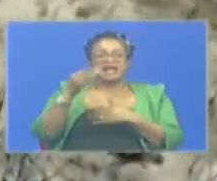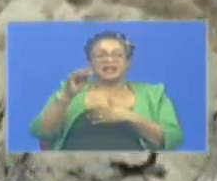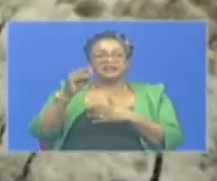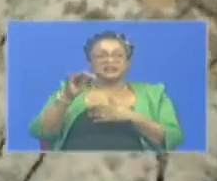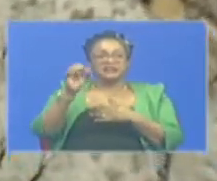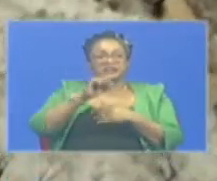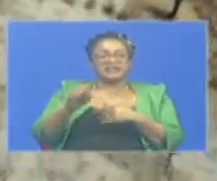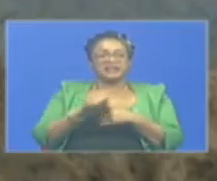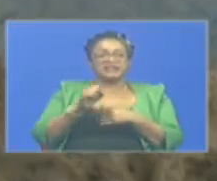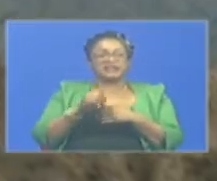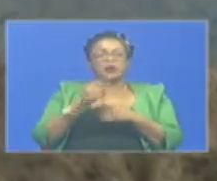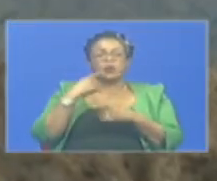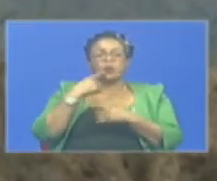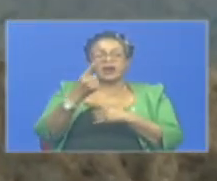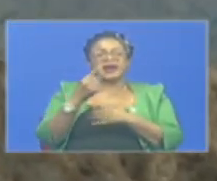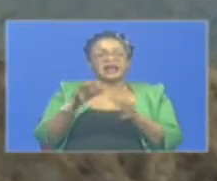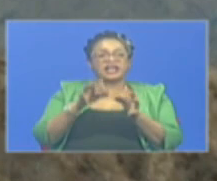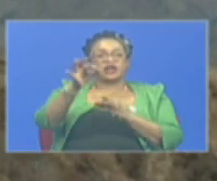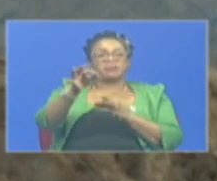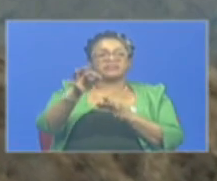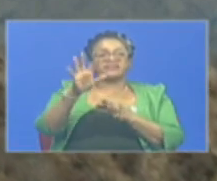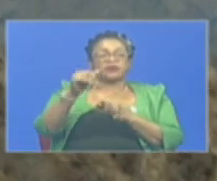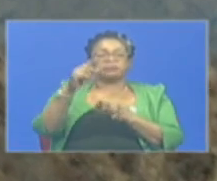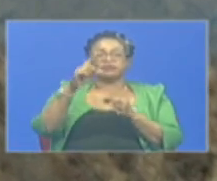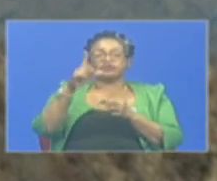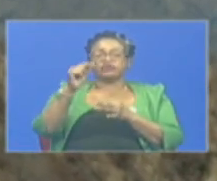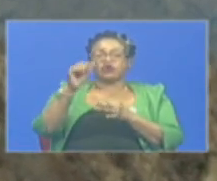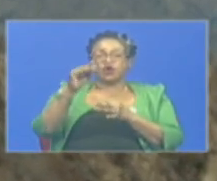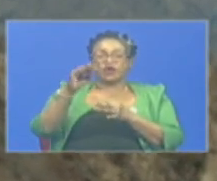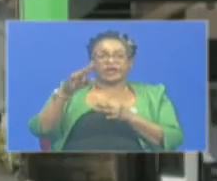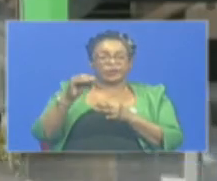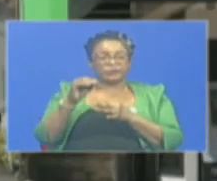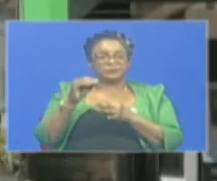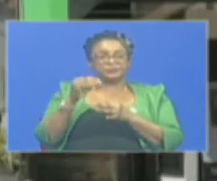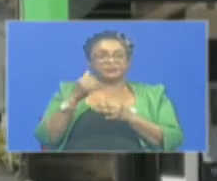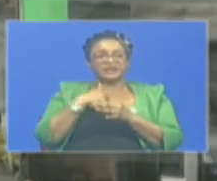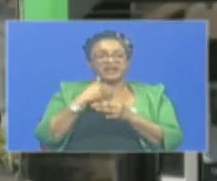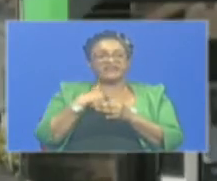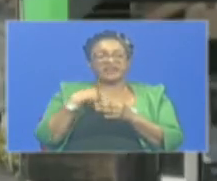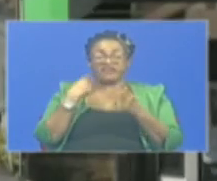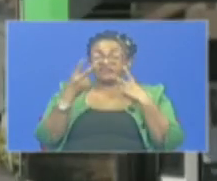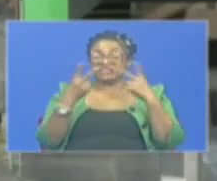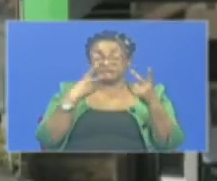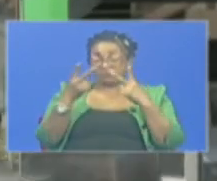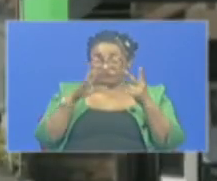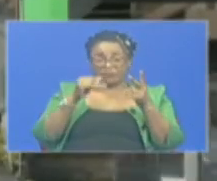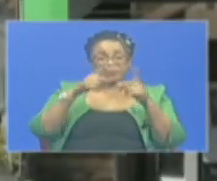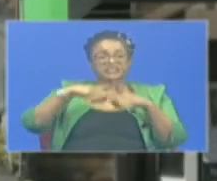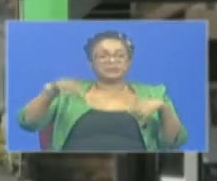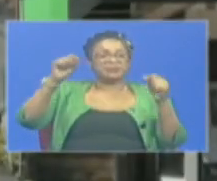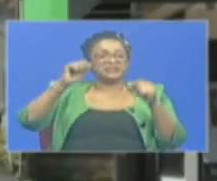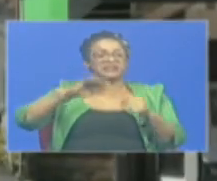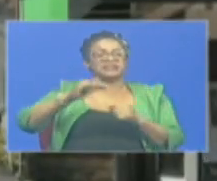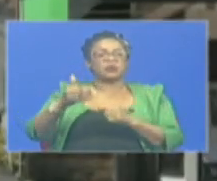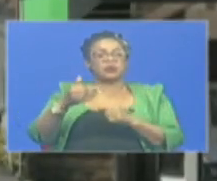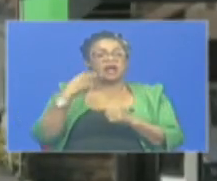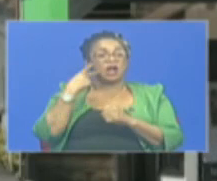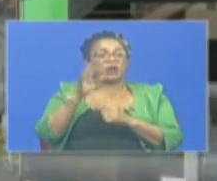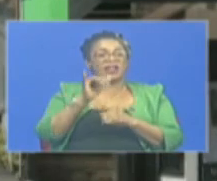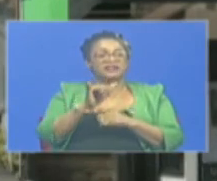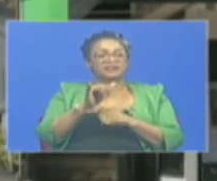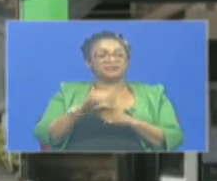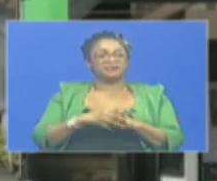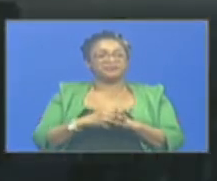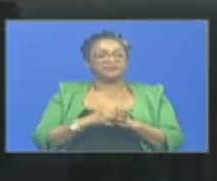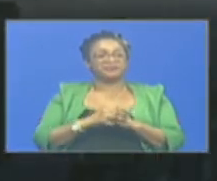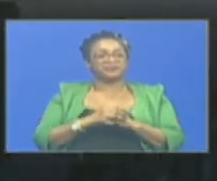located just 100 kilometers from Tokyo and is clearly visible from the Japanese capital. Look at that.